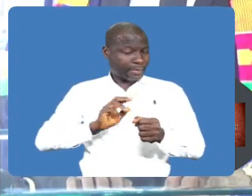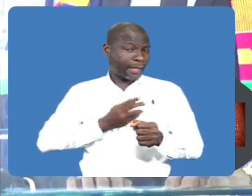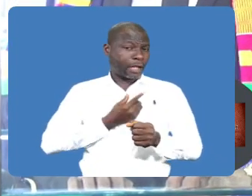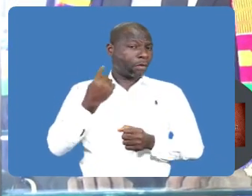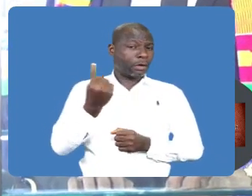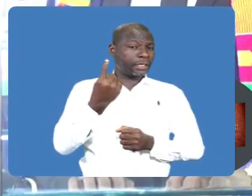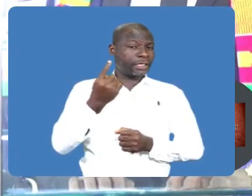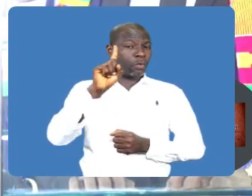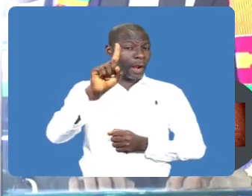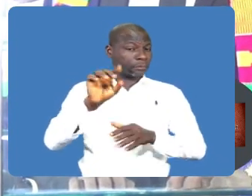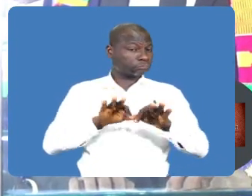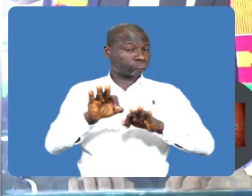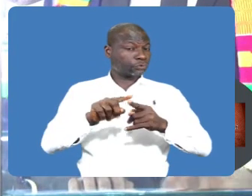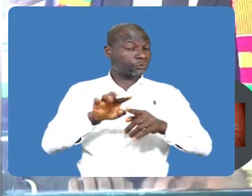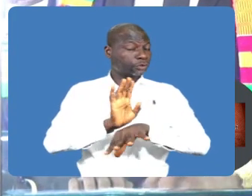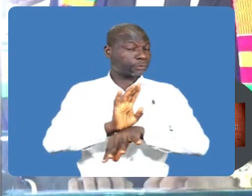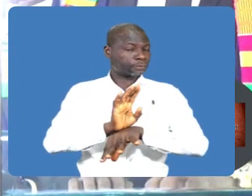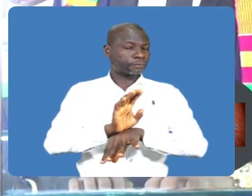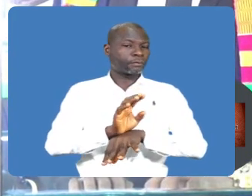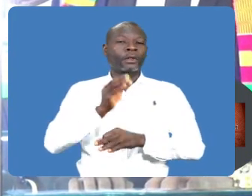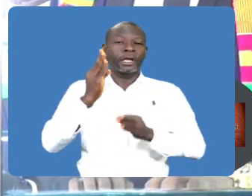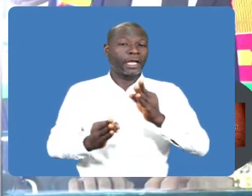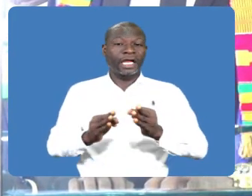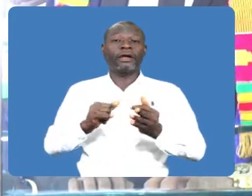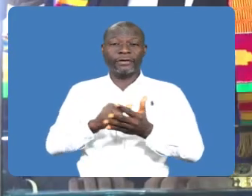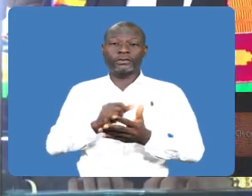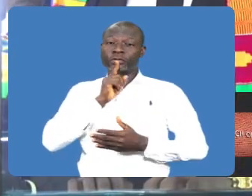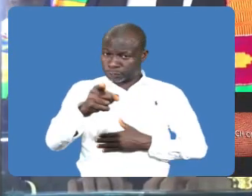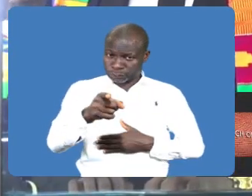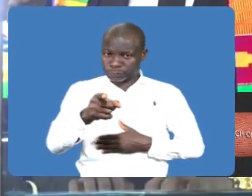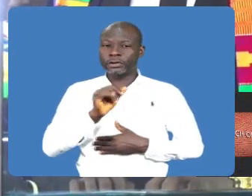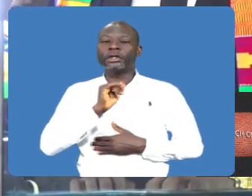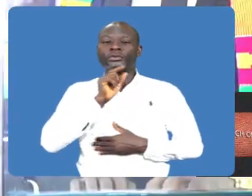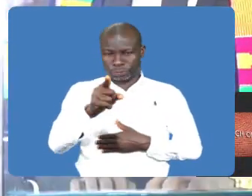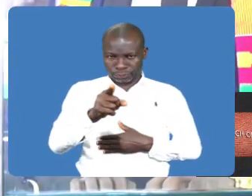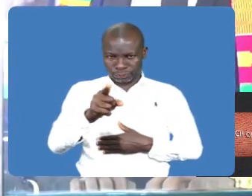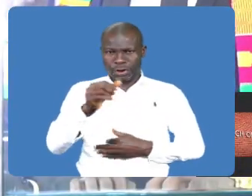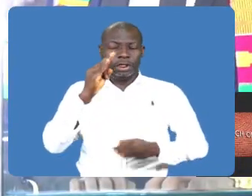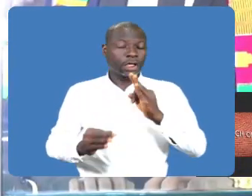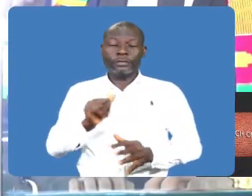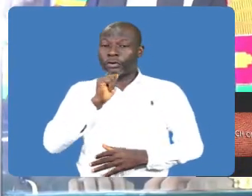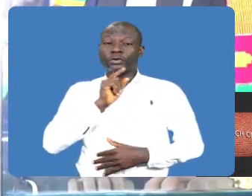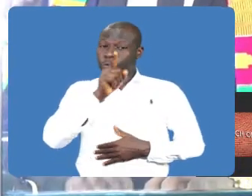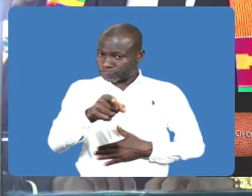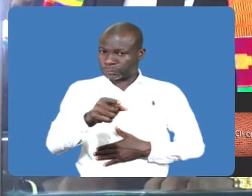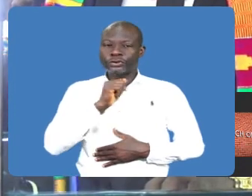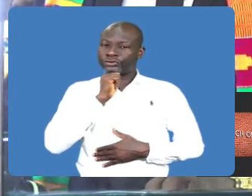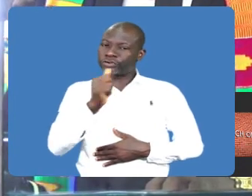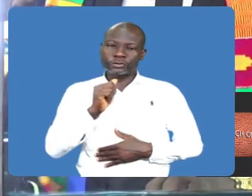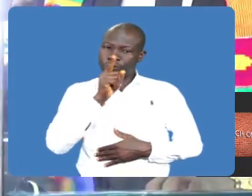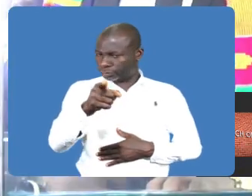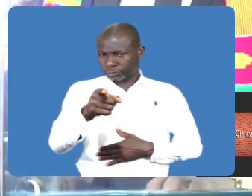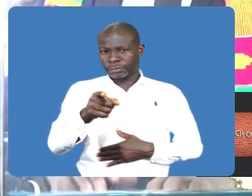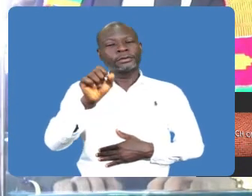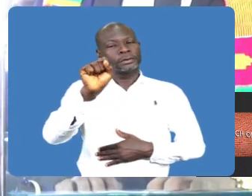one interpretation to the text. If it is, it is. And if it is not, it is not.